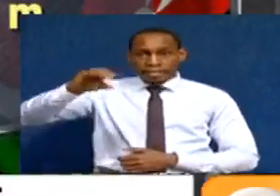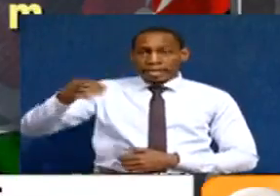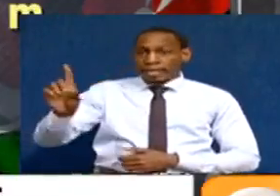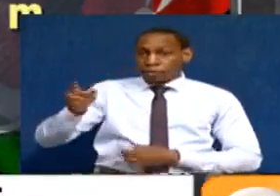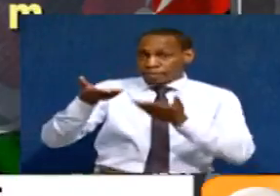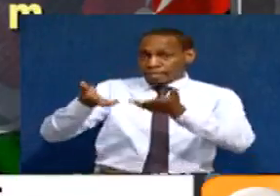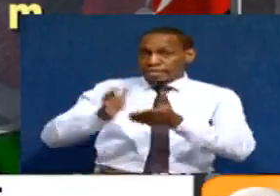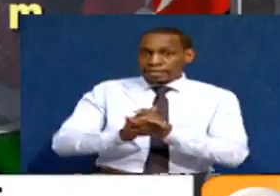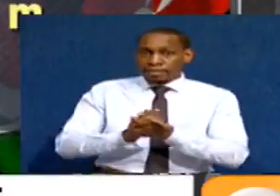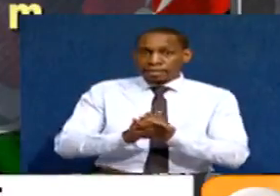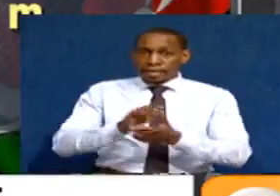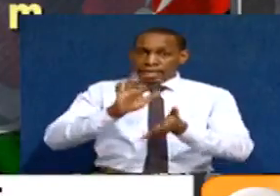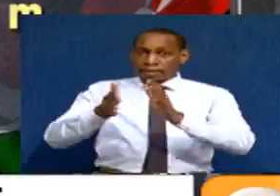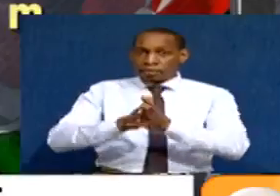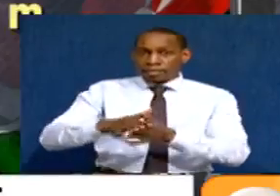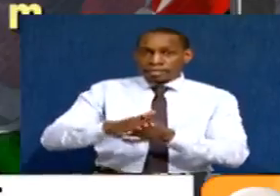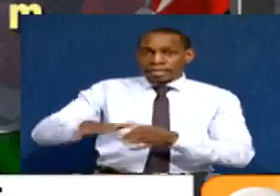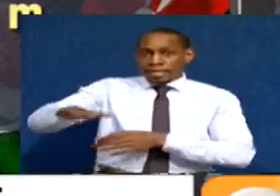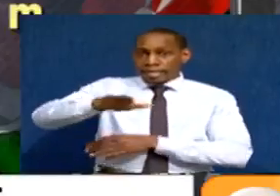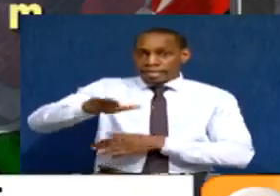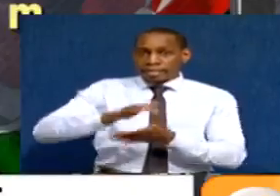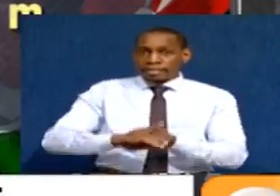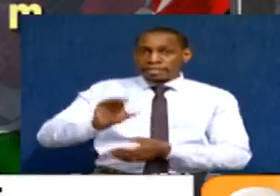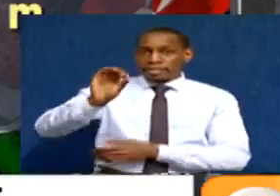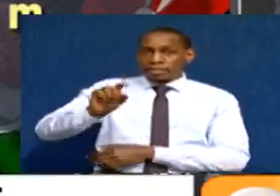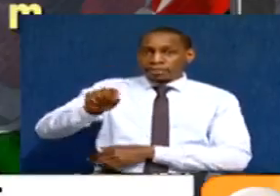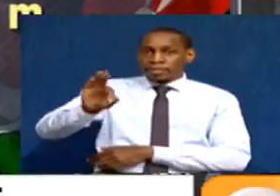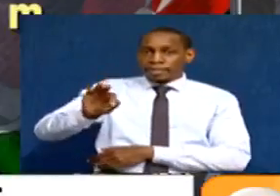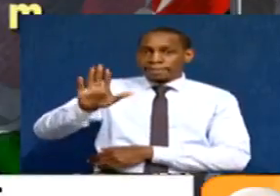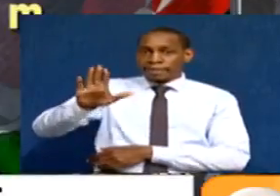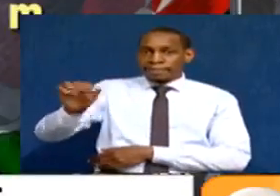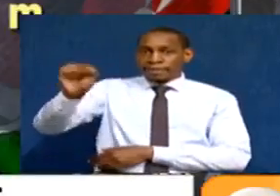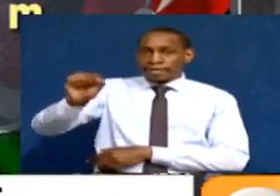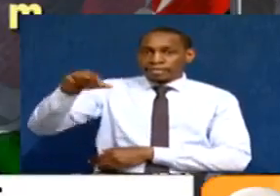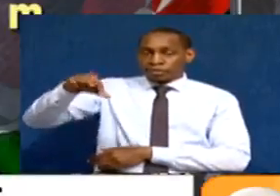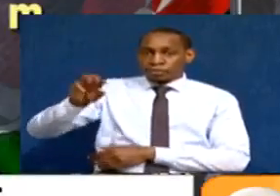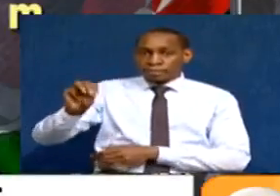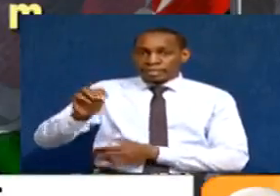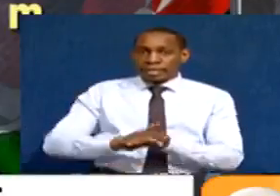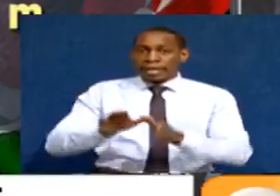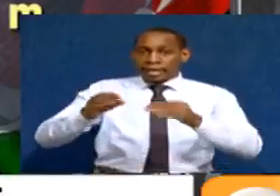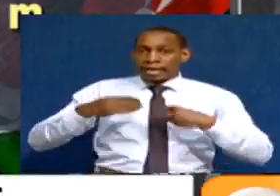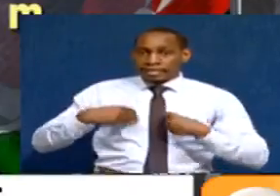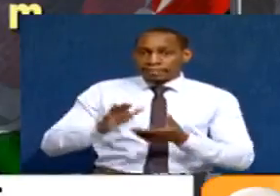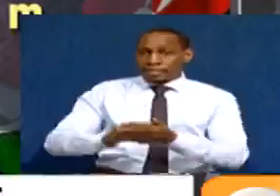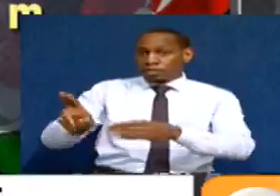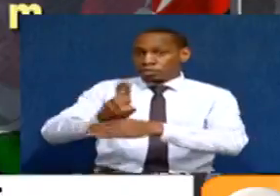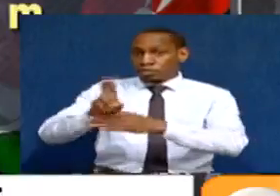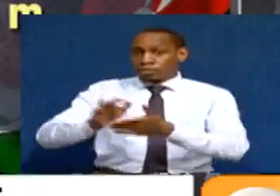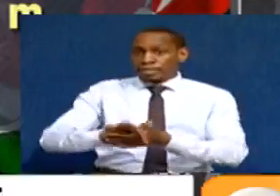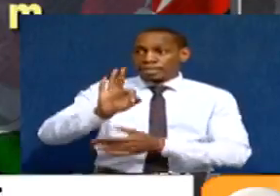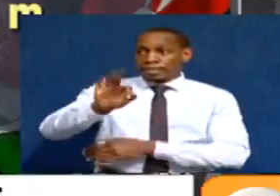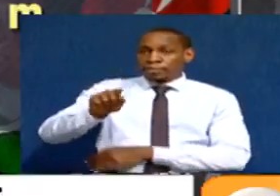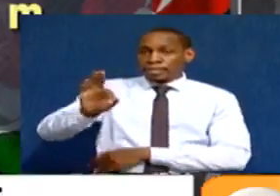of Nairobi has an approximate geographical area of 0.35 square kilometers. The allowed maximum expenditure